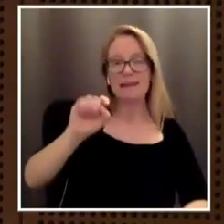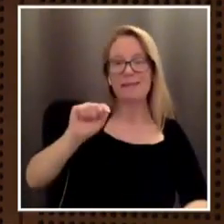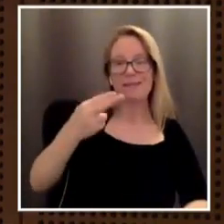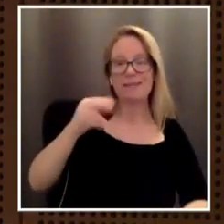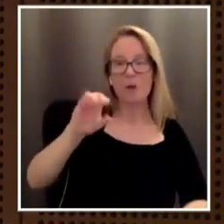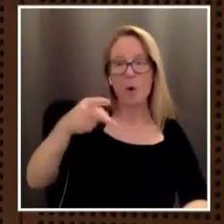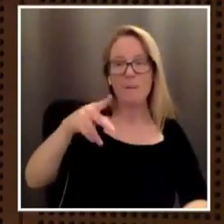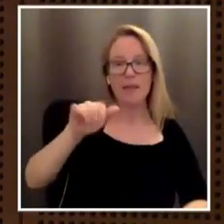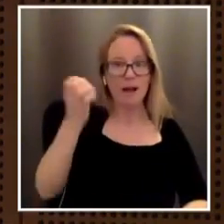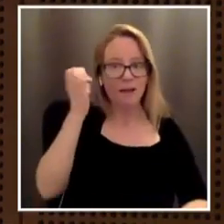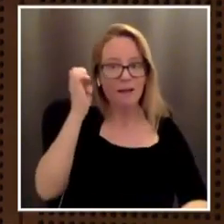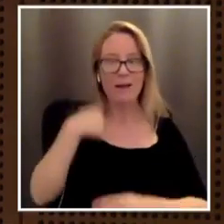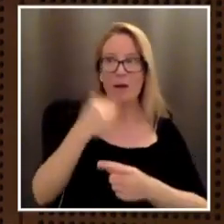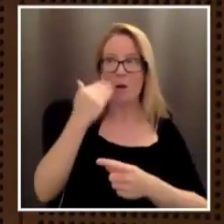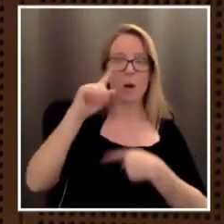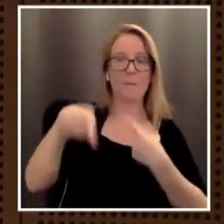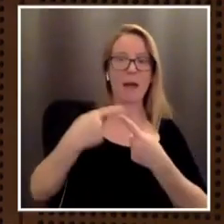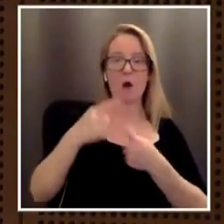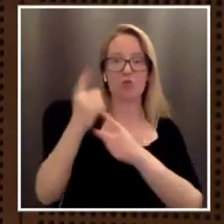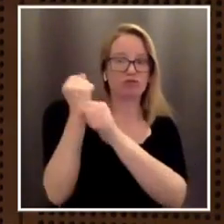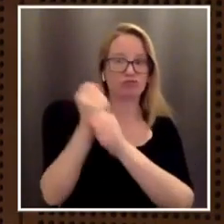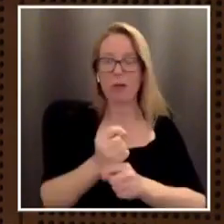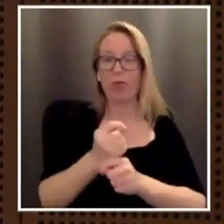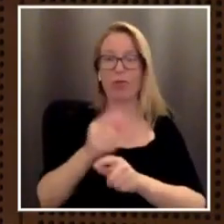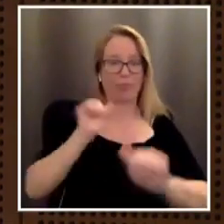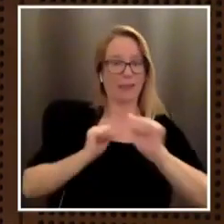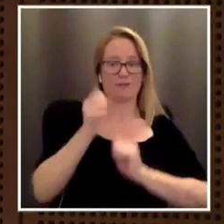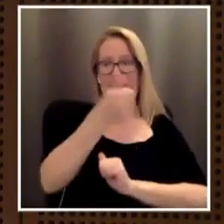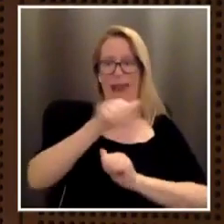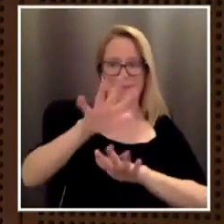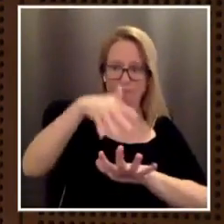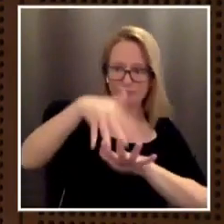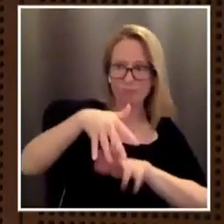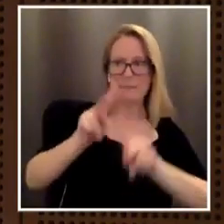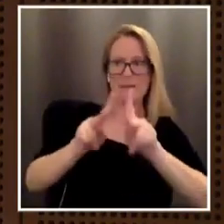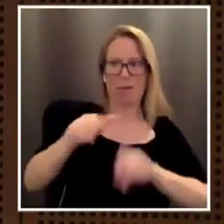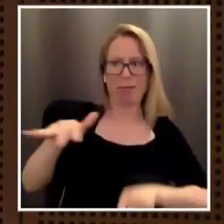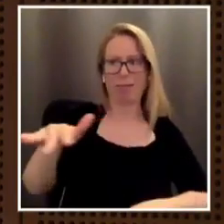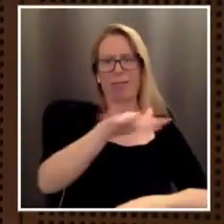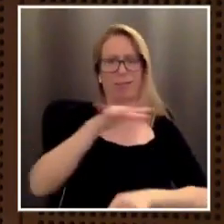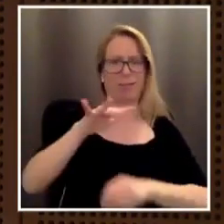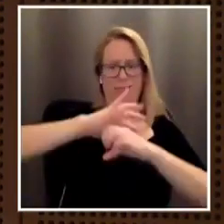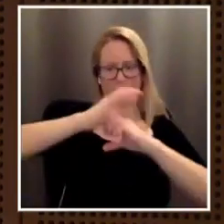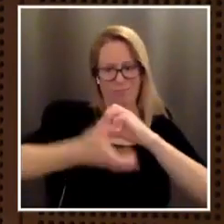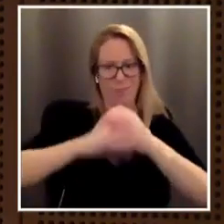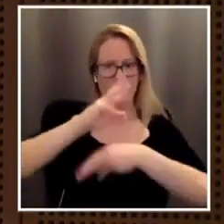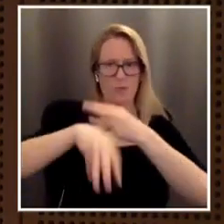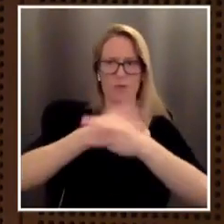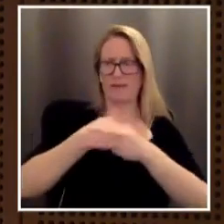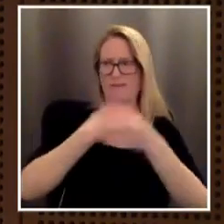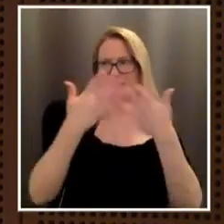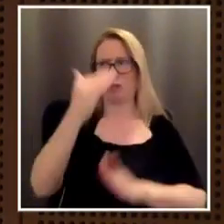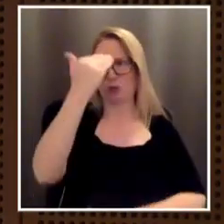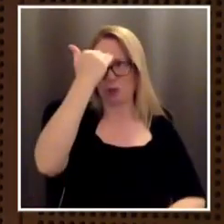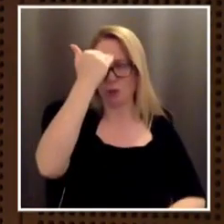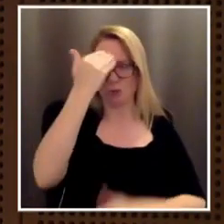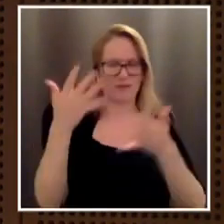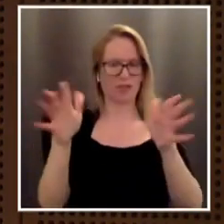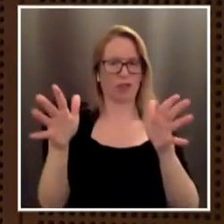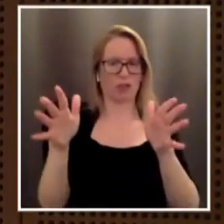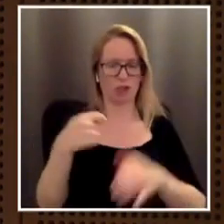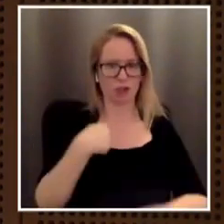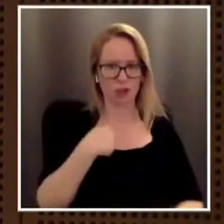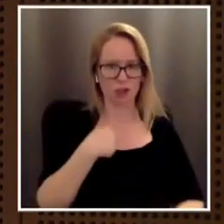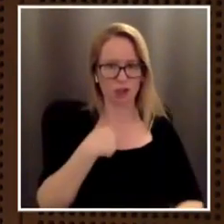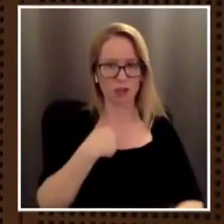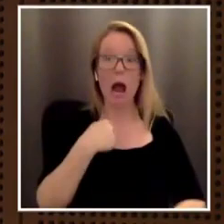the ritual theaters of pretty much any indigenous people anywhere around the globe. I knew that stuff, and